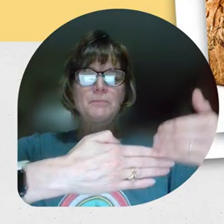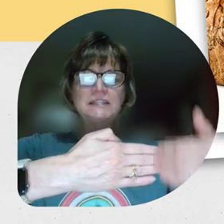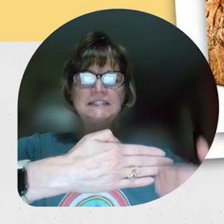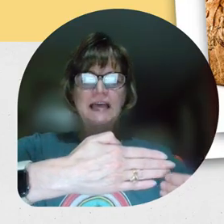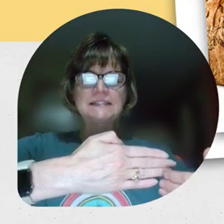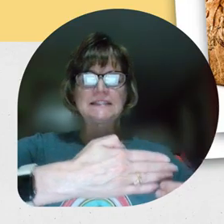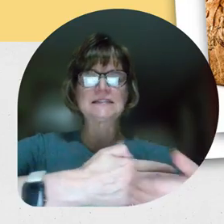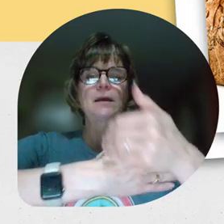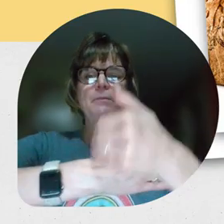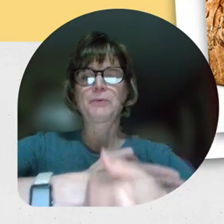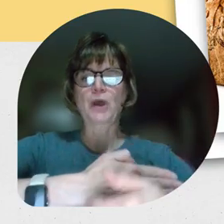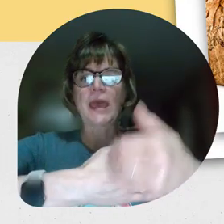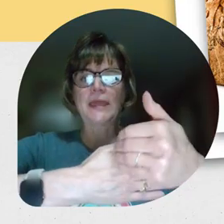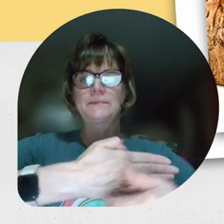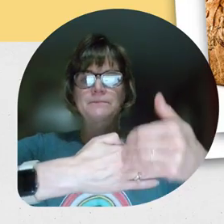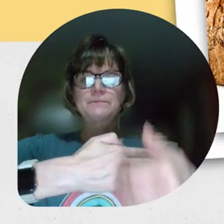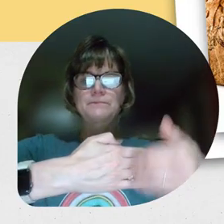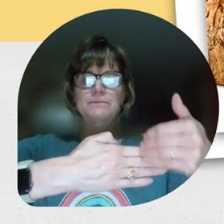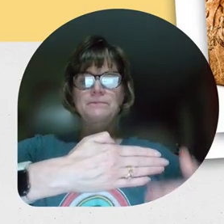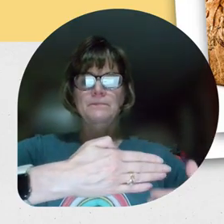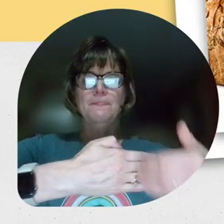the bread slices. Bread,